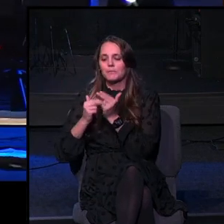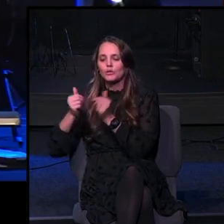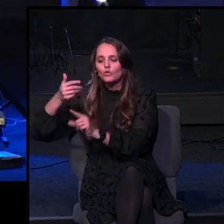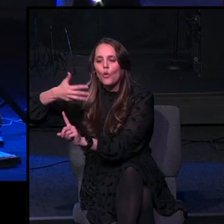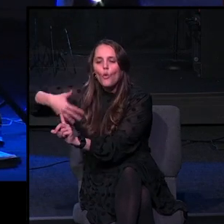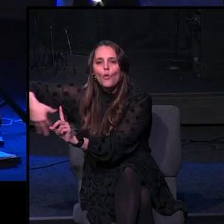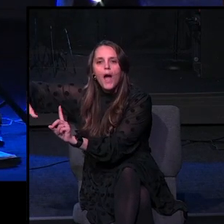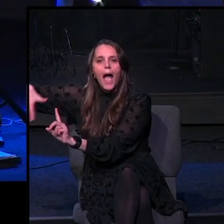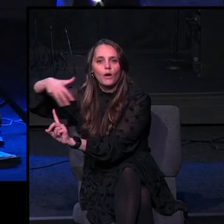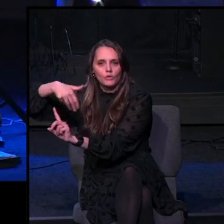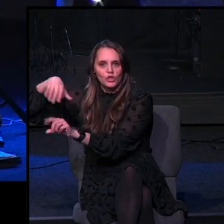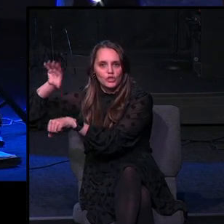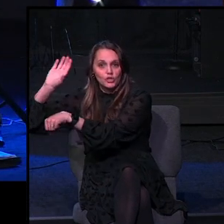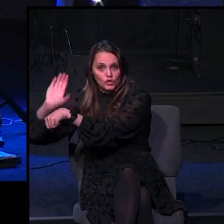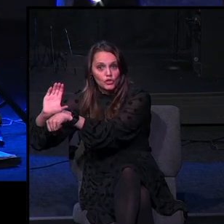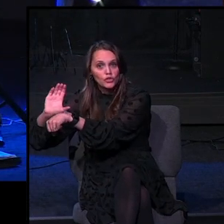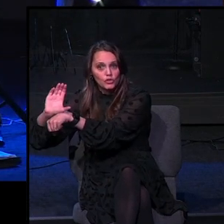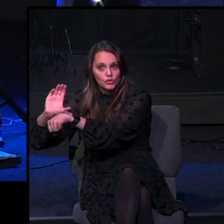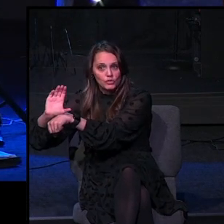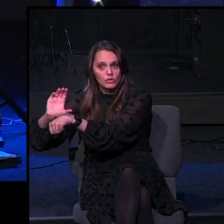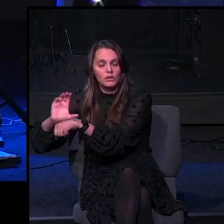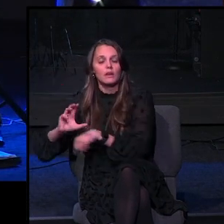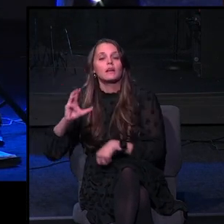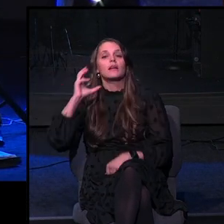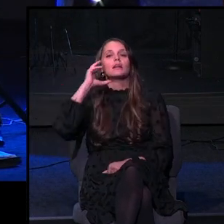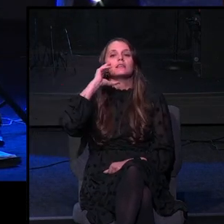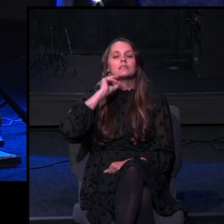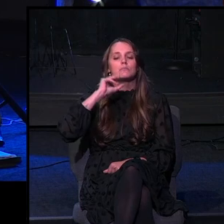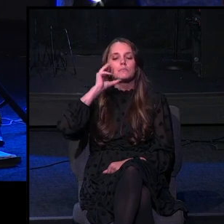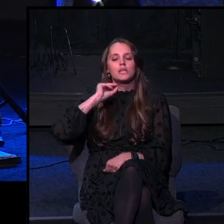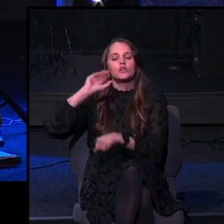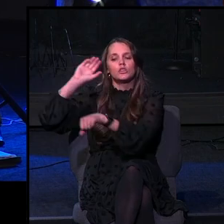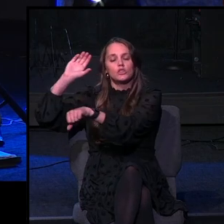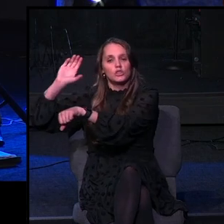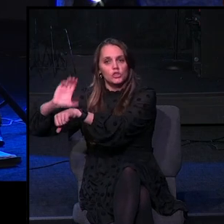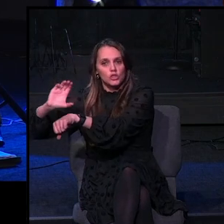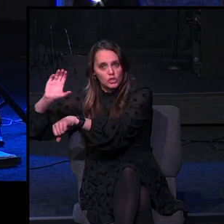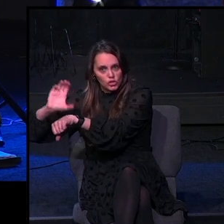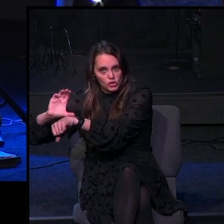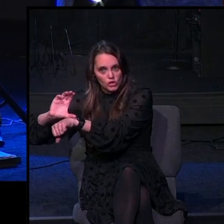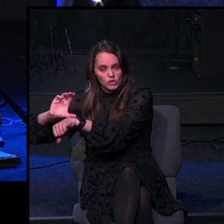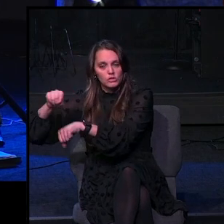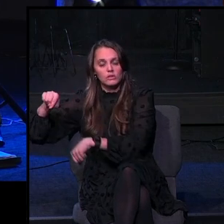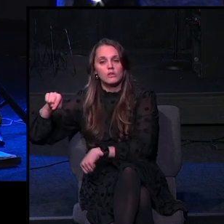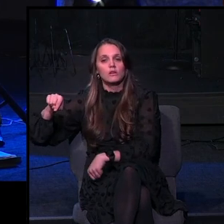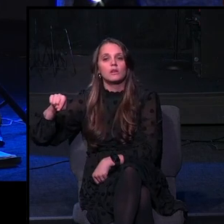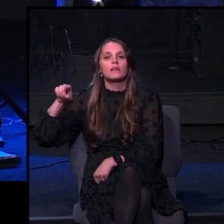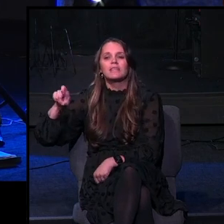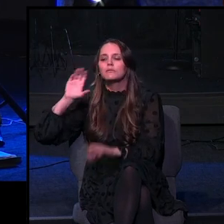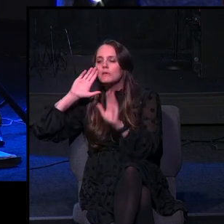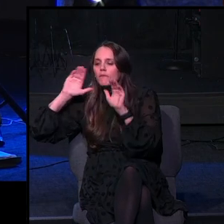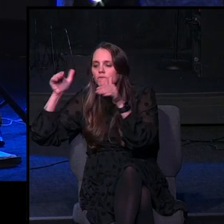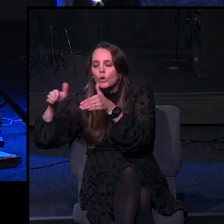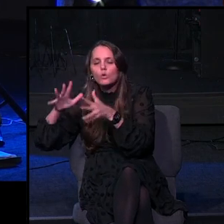you will experience the church that Jesus has intended it to be until it is the focus of your